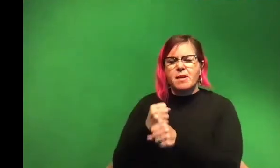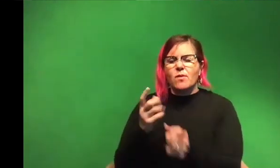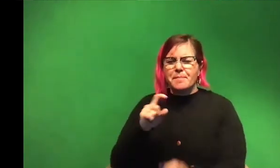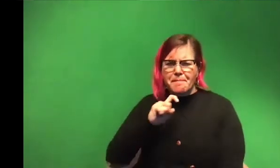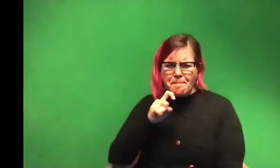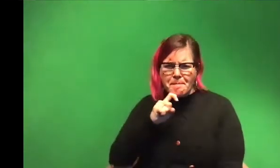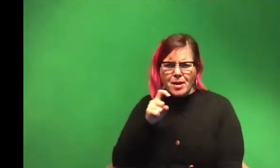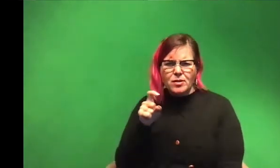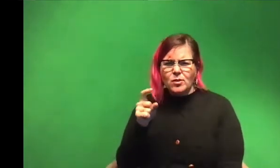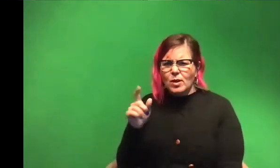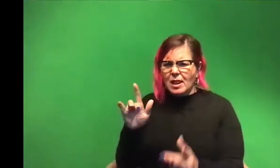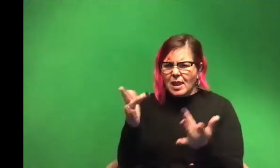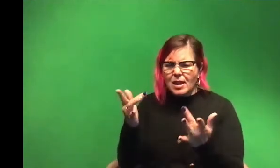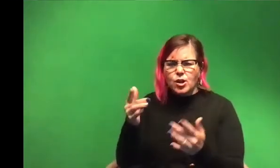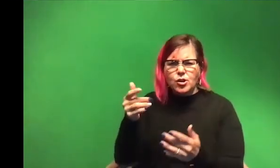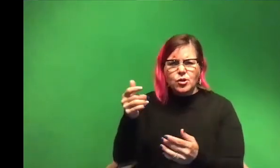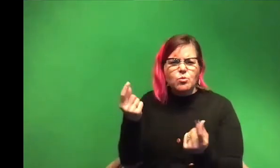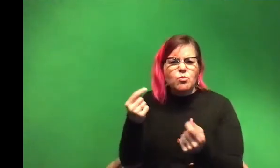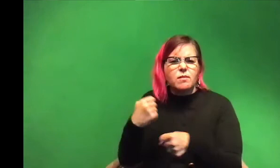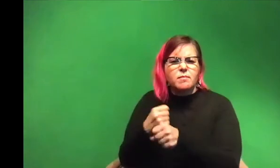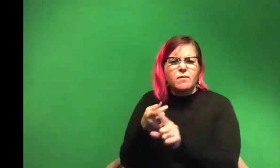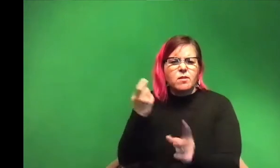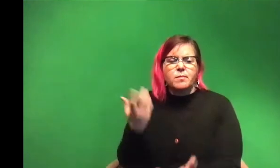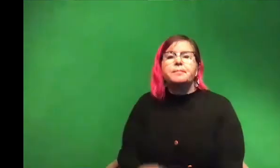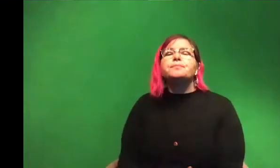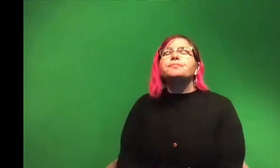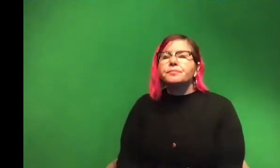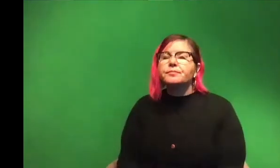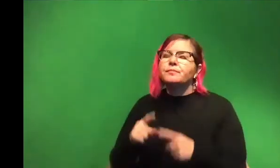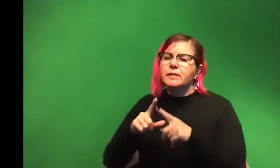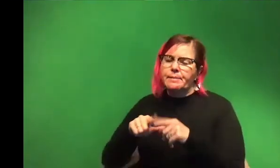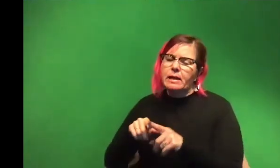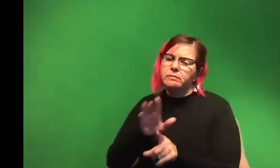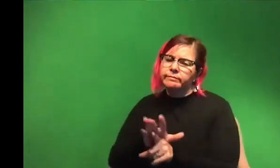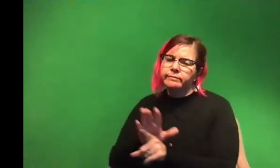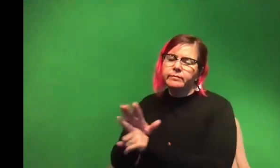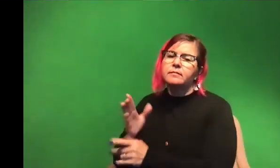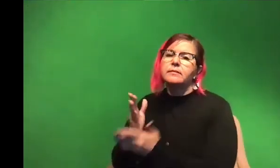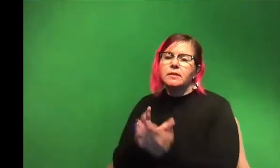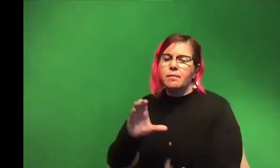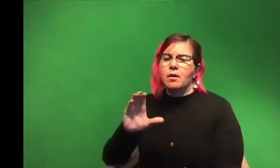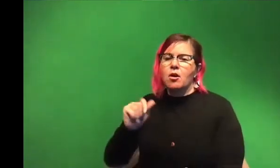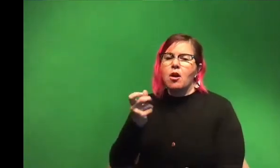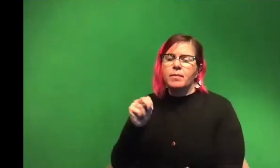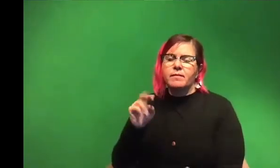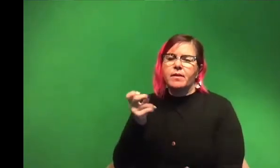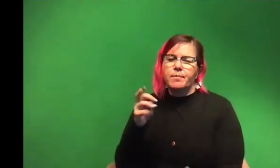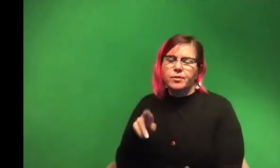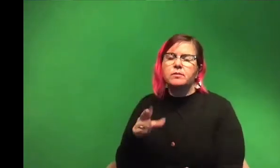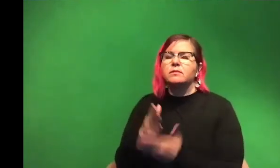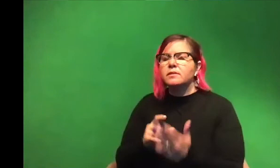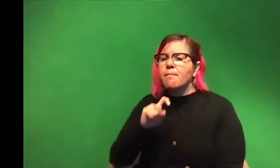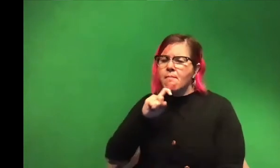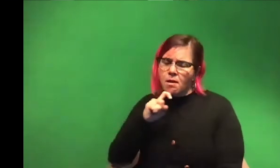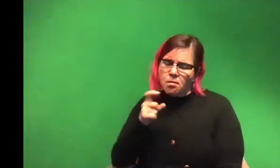something lighter? Like, are they made out of? So it depends on the aircraft. Some are made out of carbon fiber, some are made out of metal.